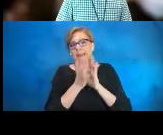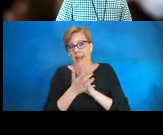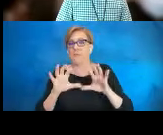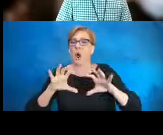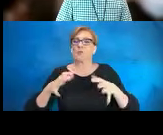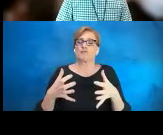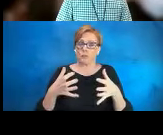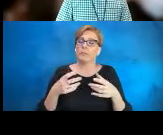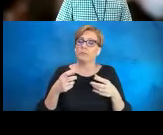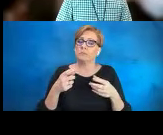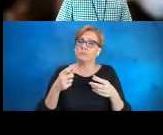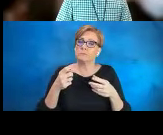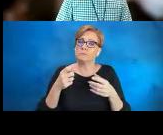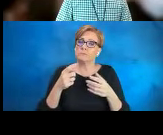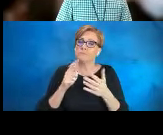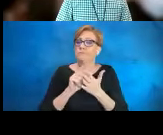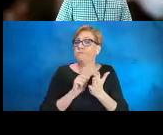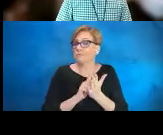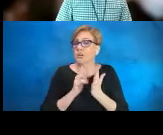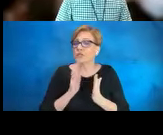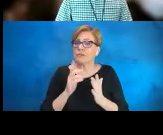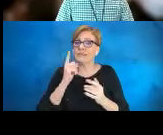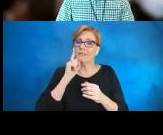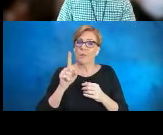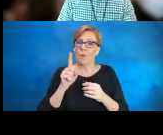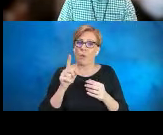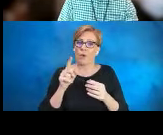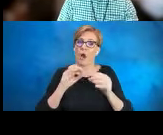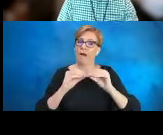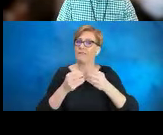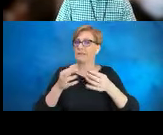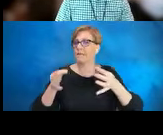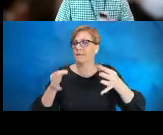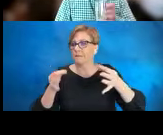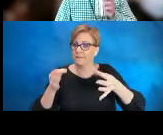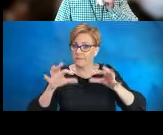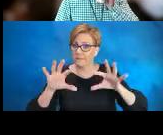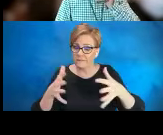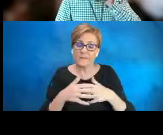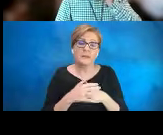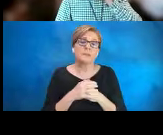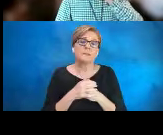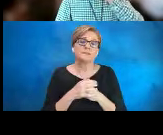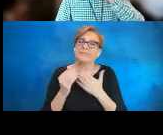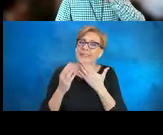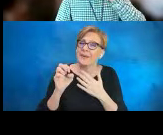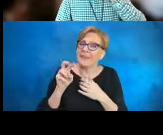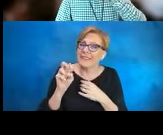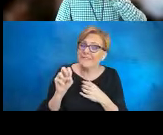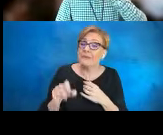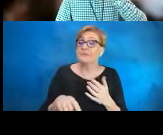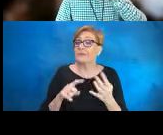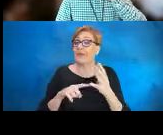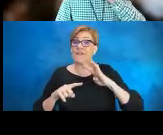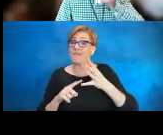Hearings Operations. I'm excited to join you all today. Thank you, Eve. And our fourth presenter is Katie Savin. Can